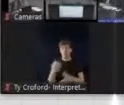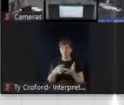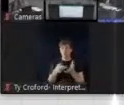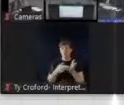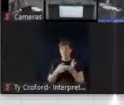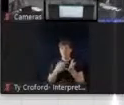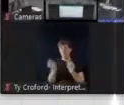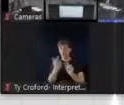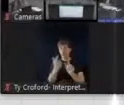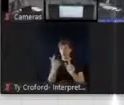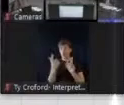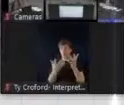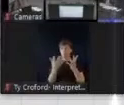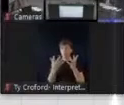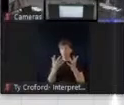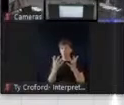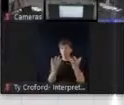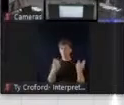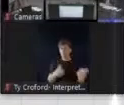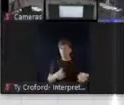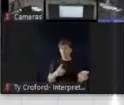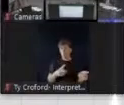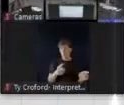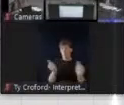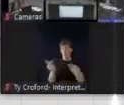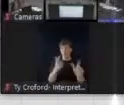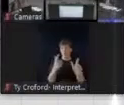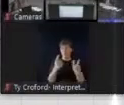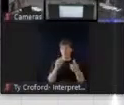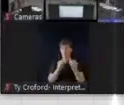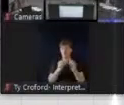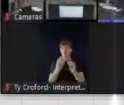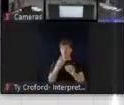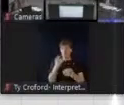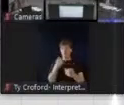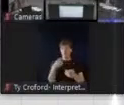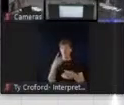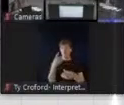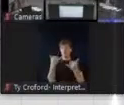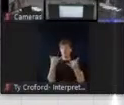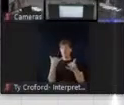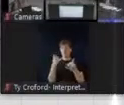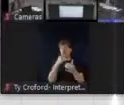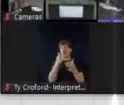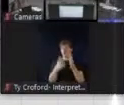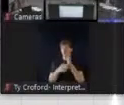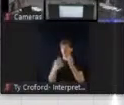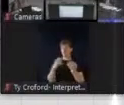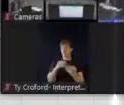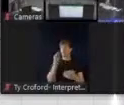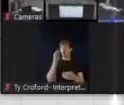agreeable to those amounts, just because those letters do need to go out today.